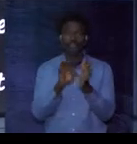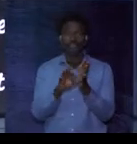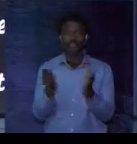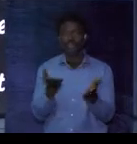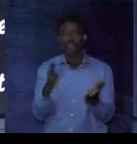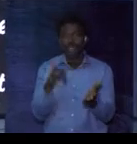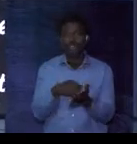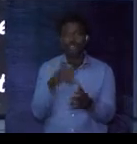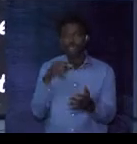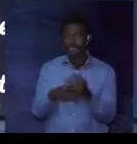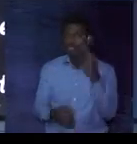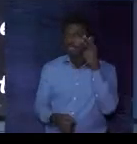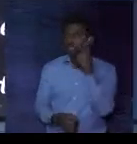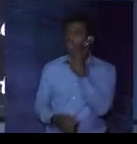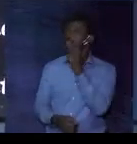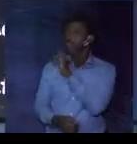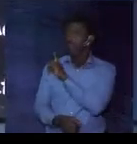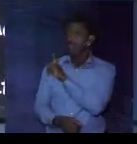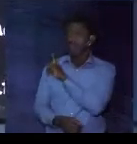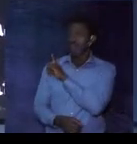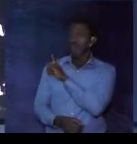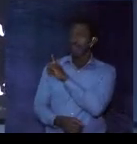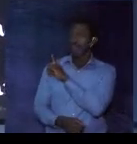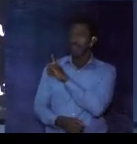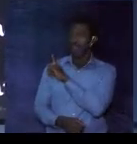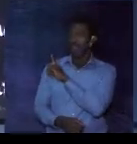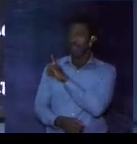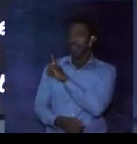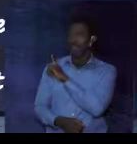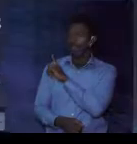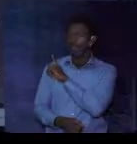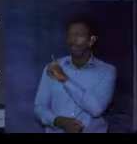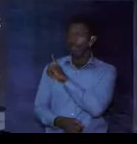count. So here it is.